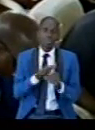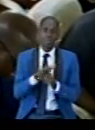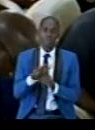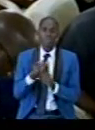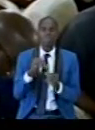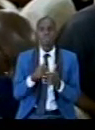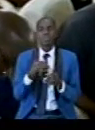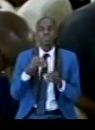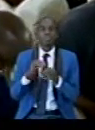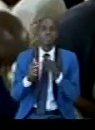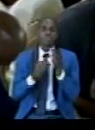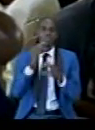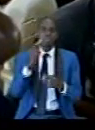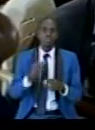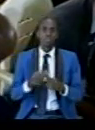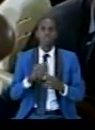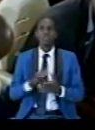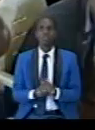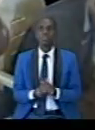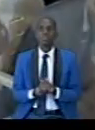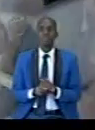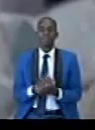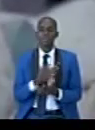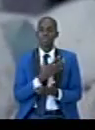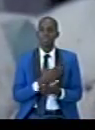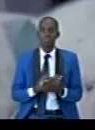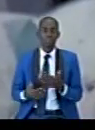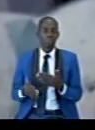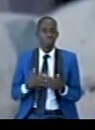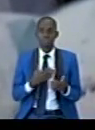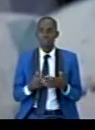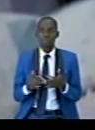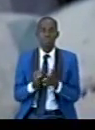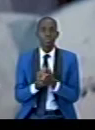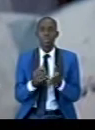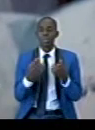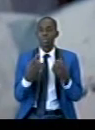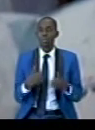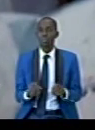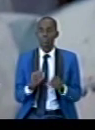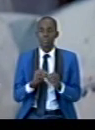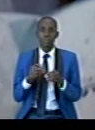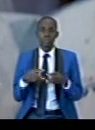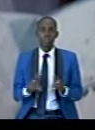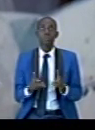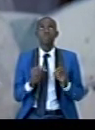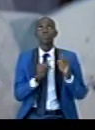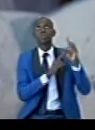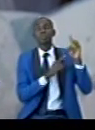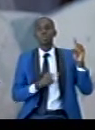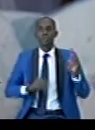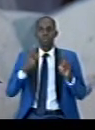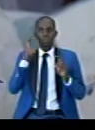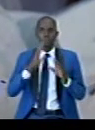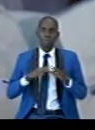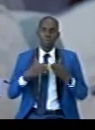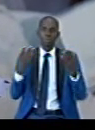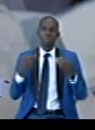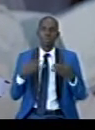fulfill. Yeah. And whatever comes in the way, the Lord will open the way for